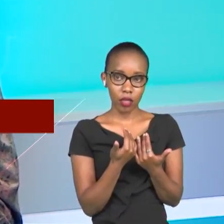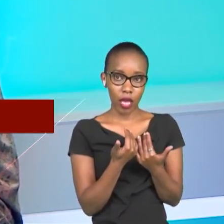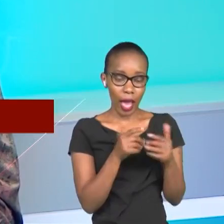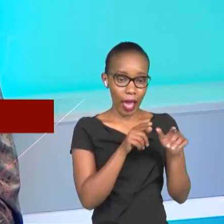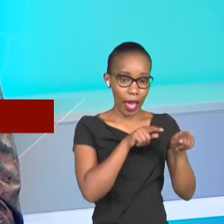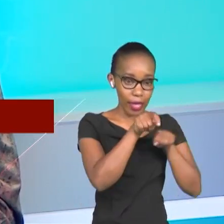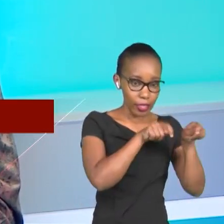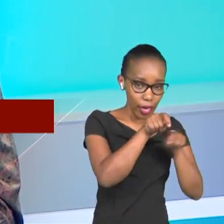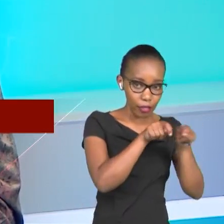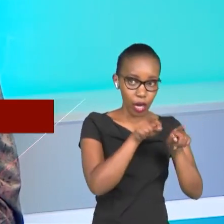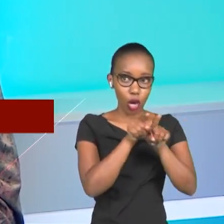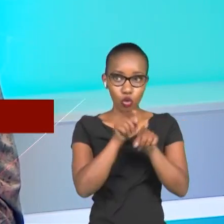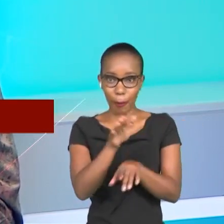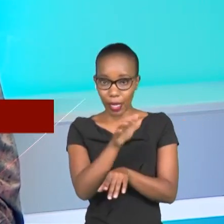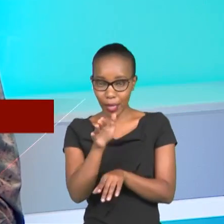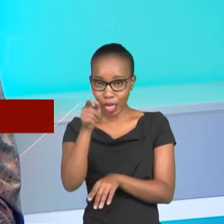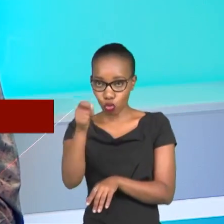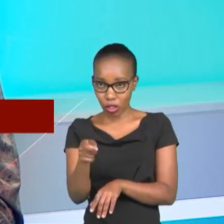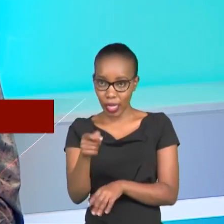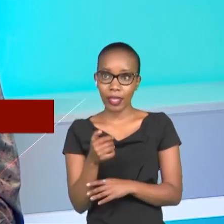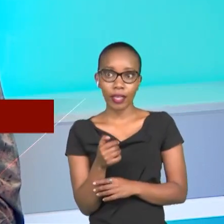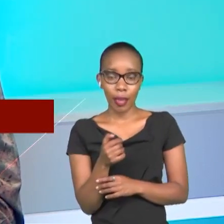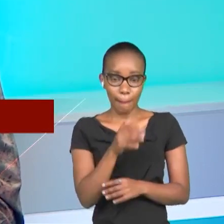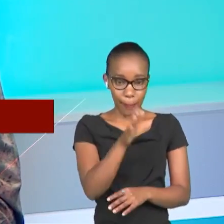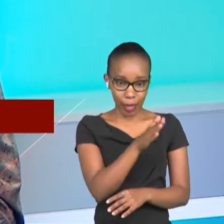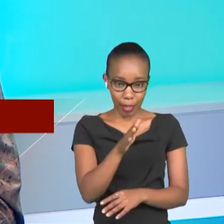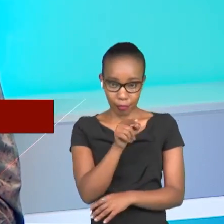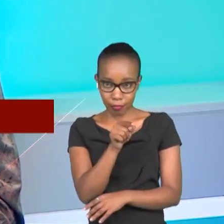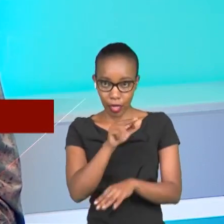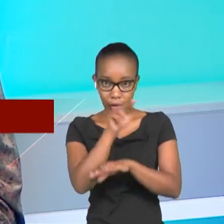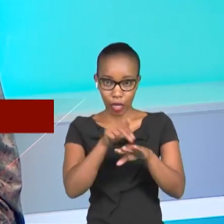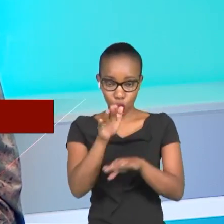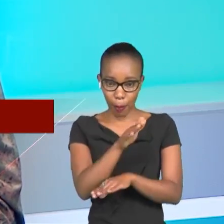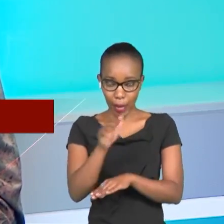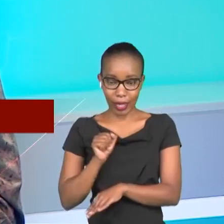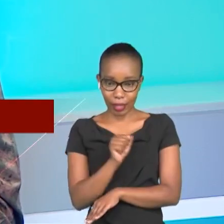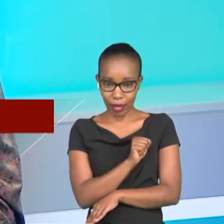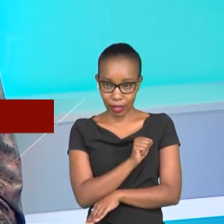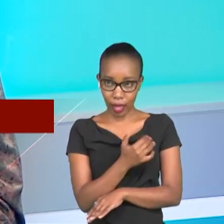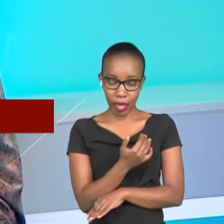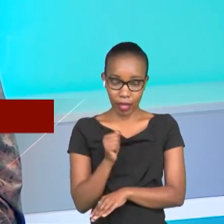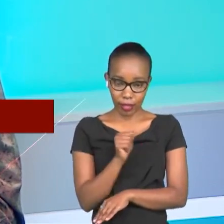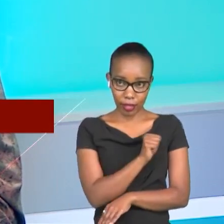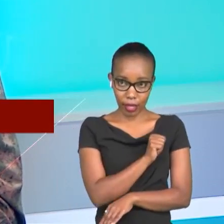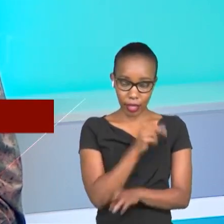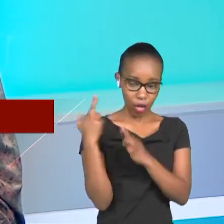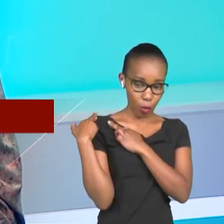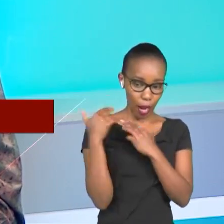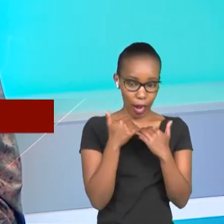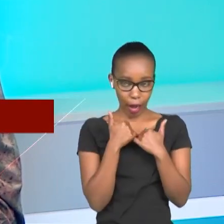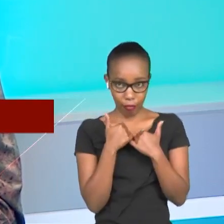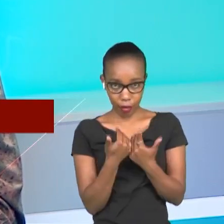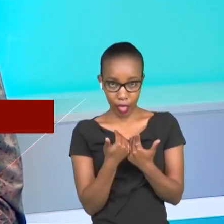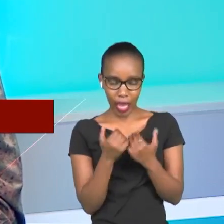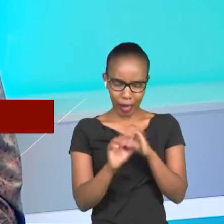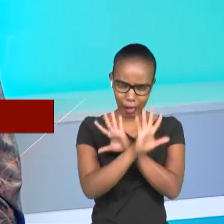is parliament, and we have the judiciary, where the parliament is National Assembly and Senate. Senate has their mandate, because their mandate is very